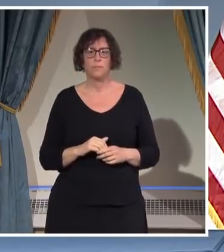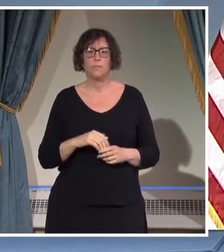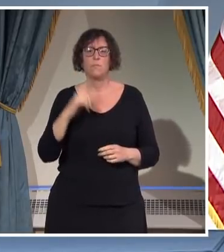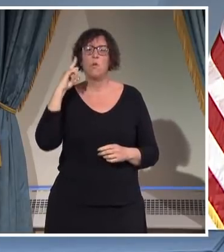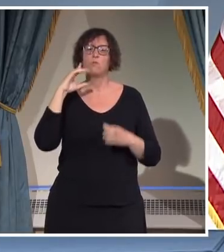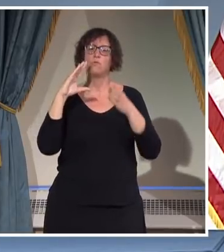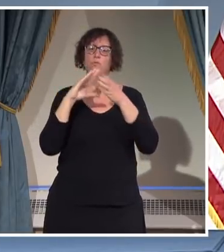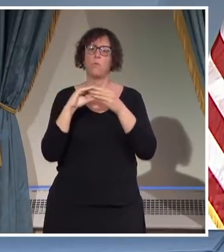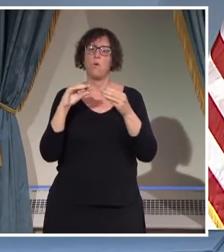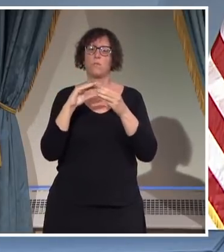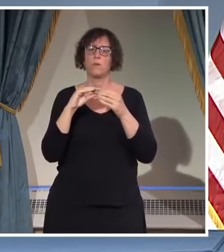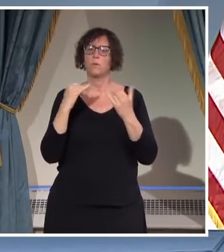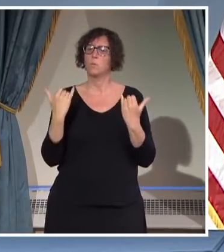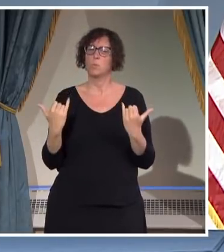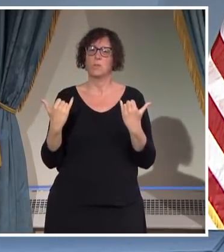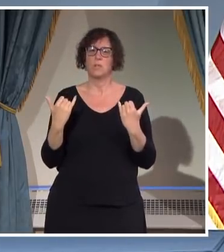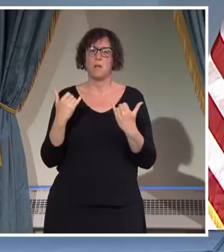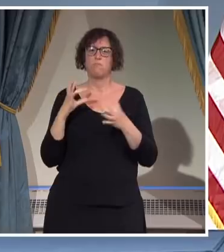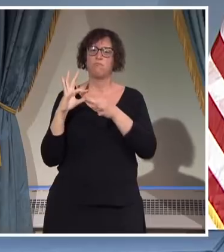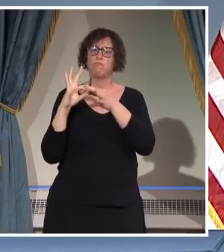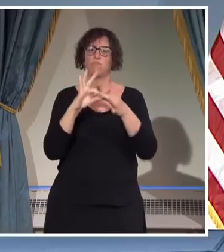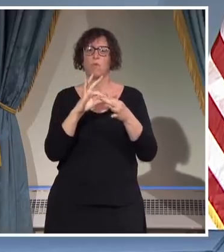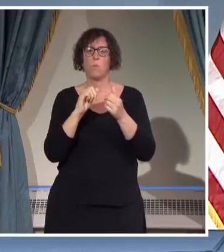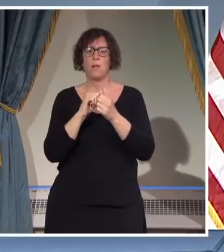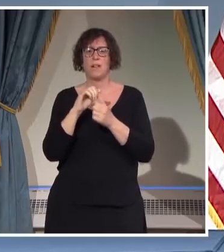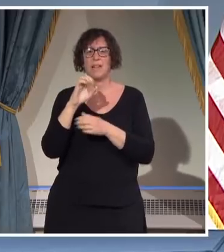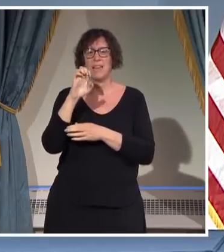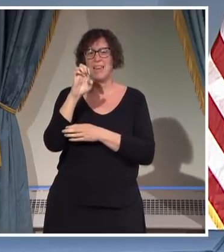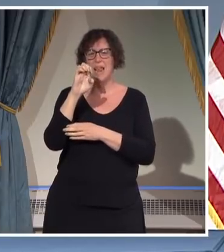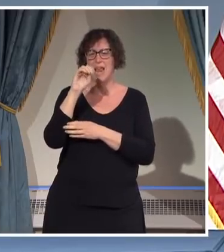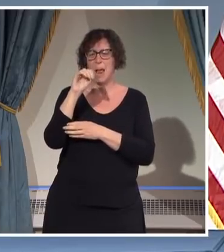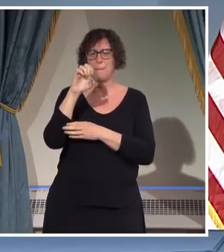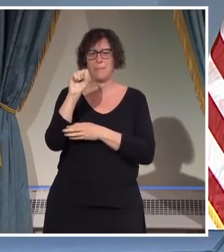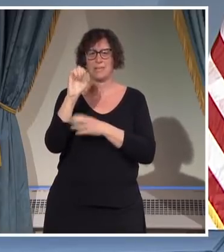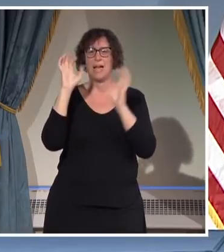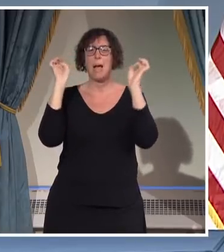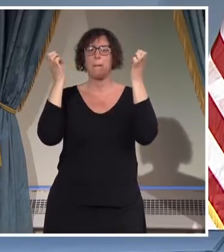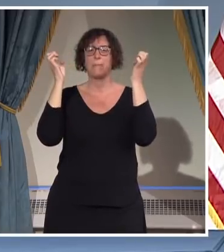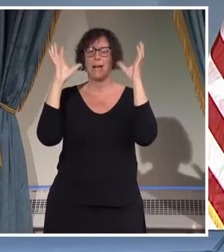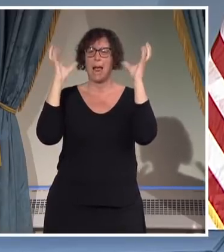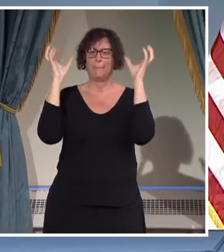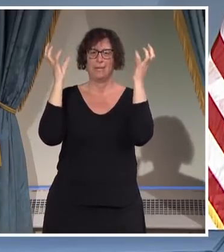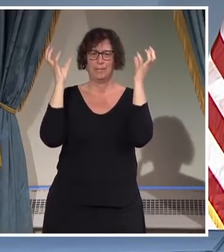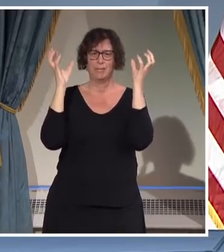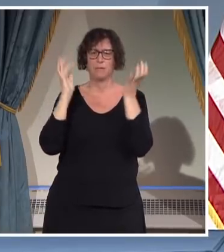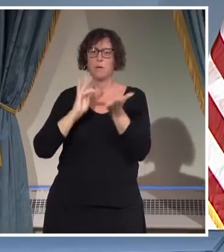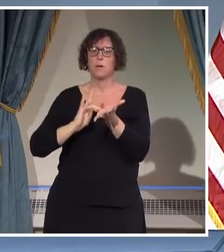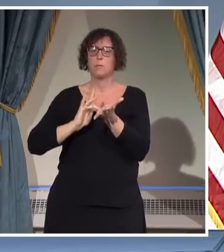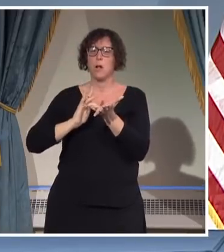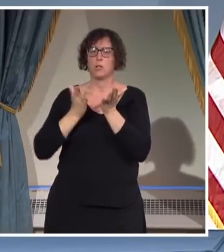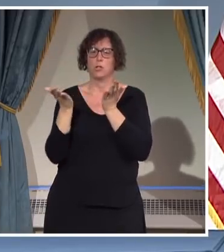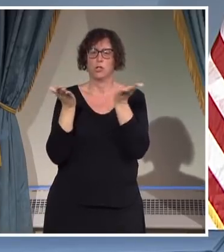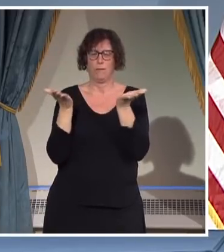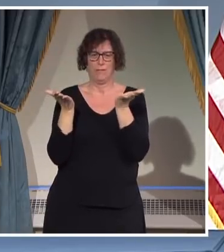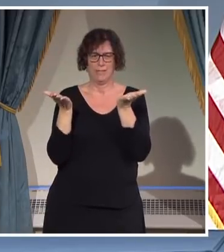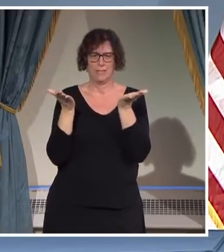medical services, seeing the most calls since September 11th. Are you worried